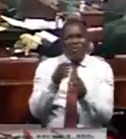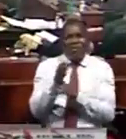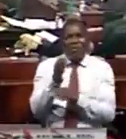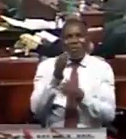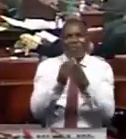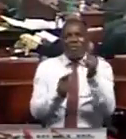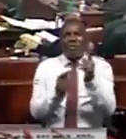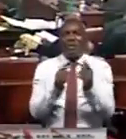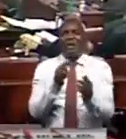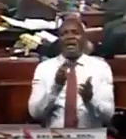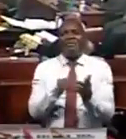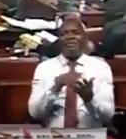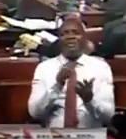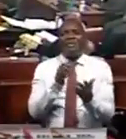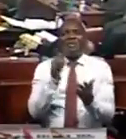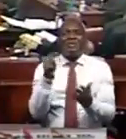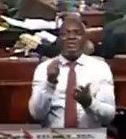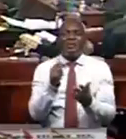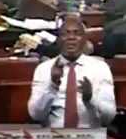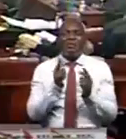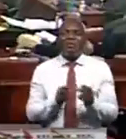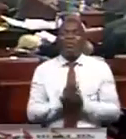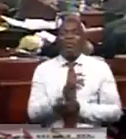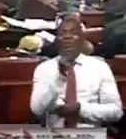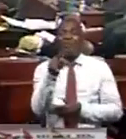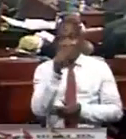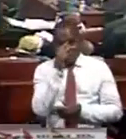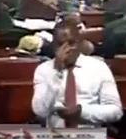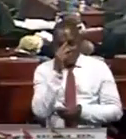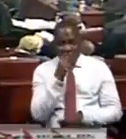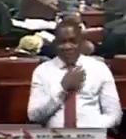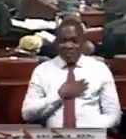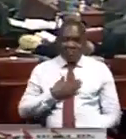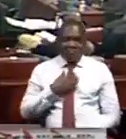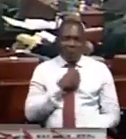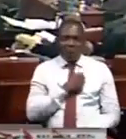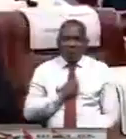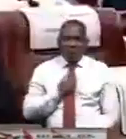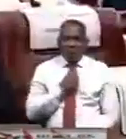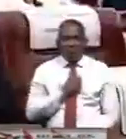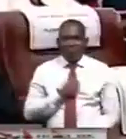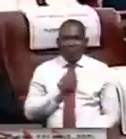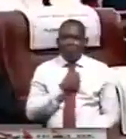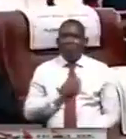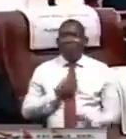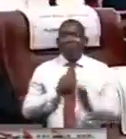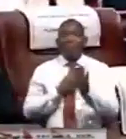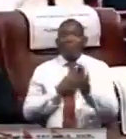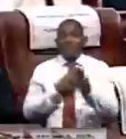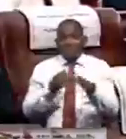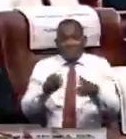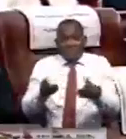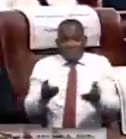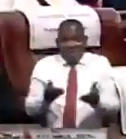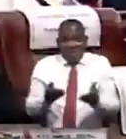a human rights question? Also, my Lord, I'm sorry. My Lord, this is